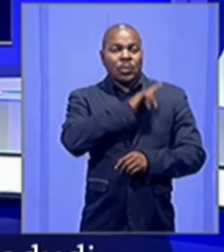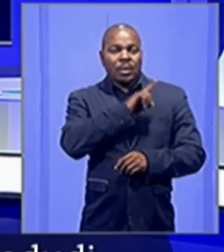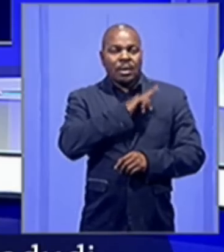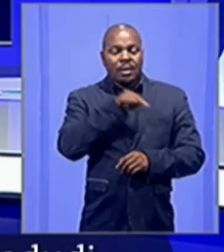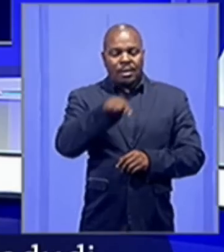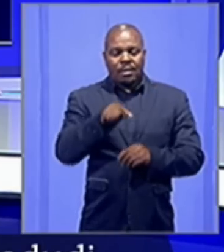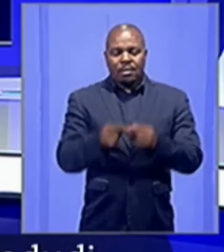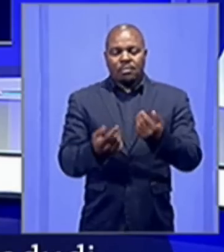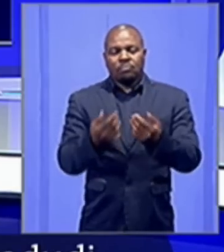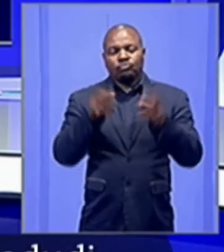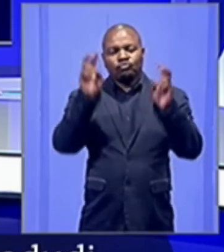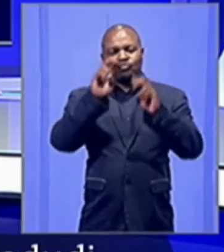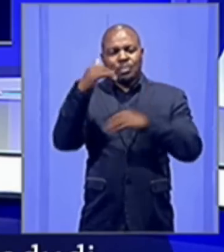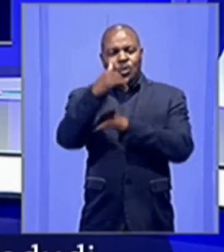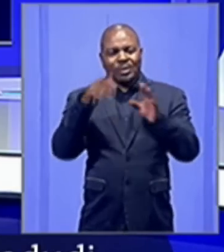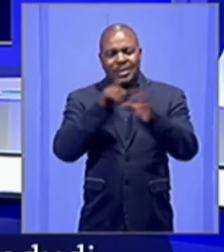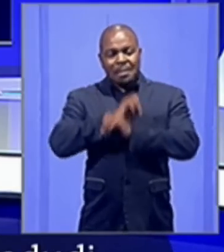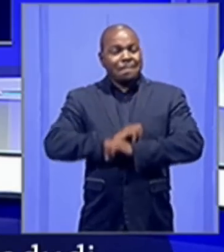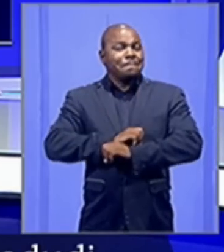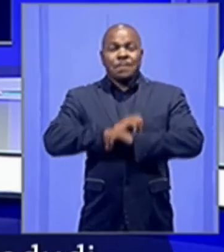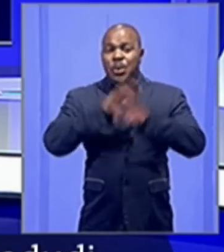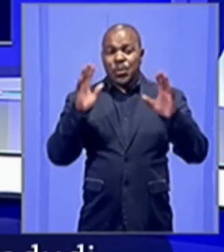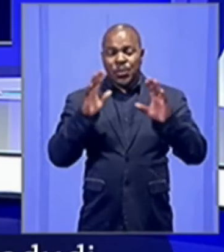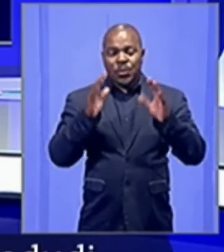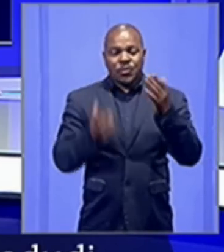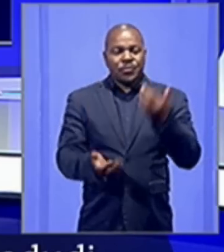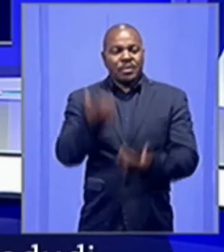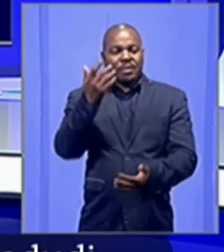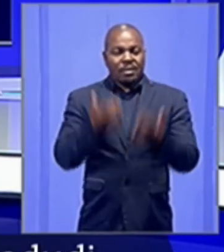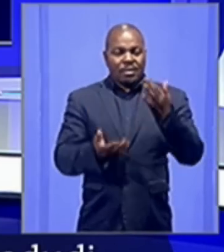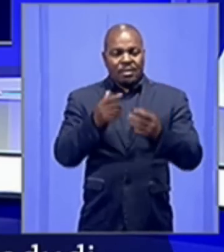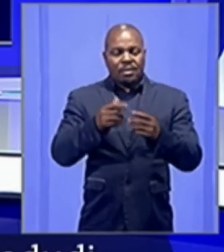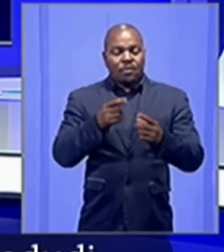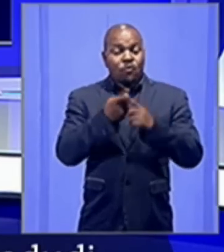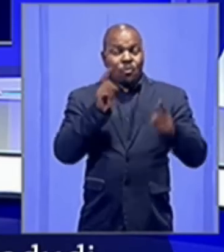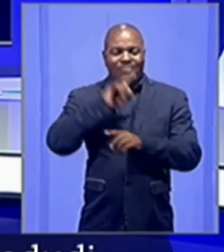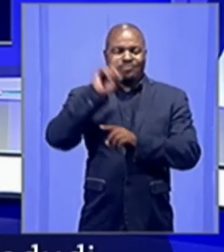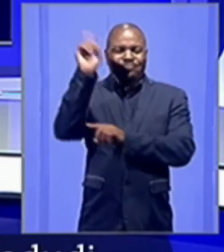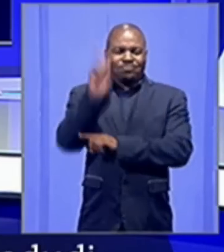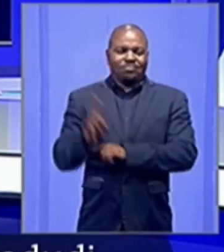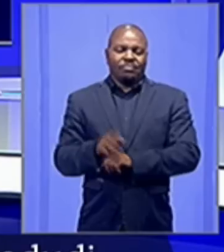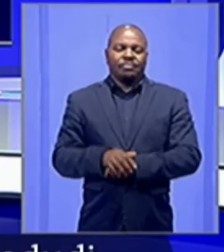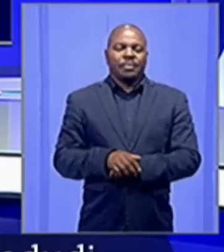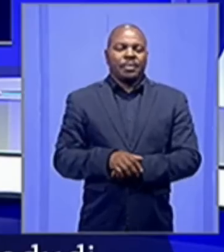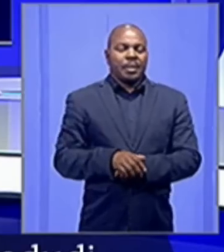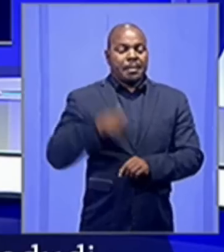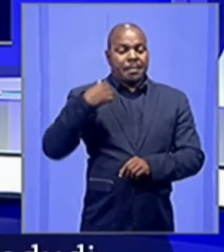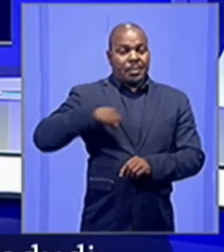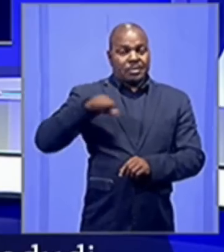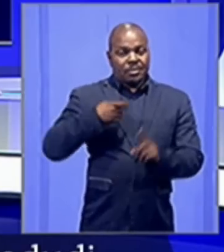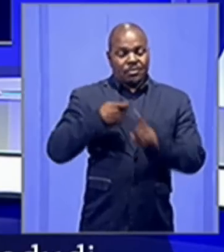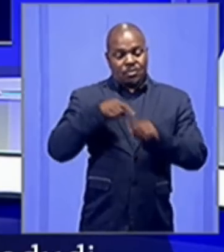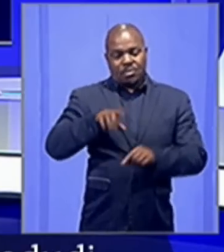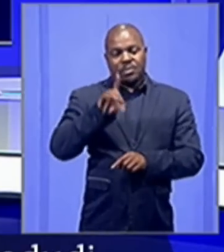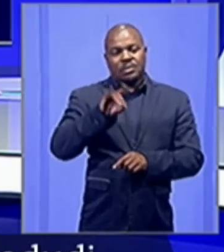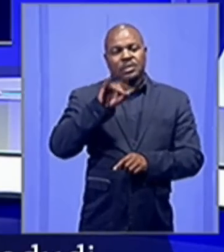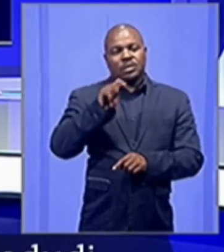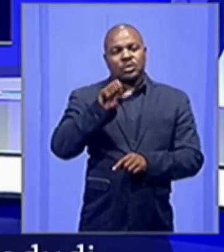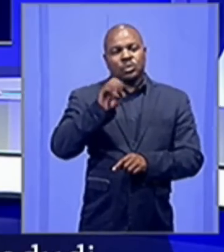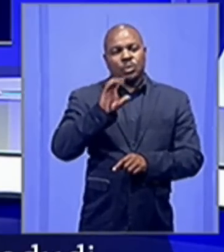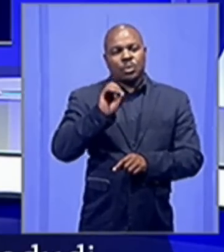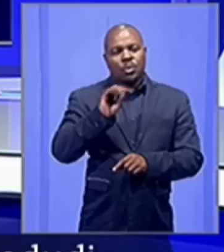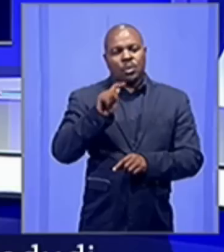se senyege sa go fehla mohlagase se retlwe ke legadima. Masepala wa selegae wa Ditsobotla o re